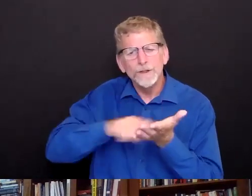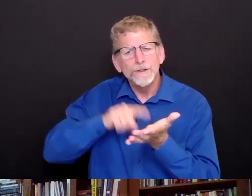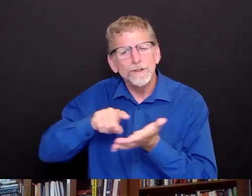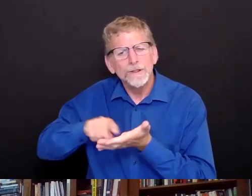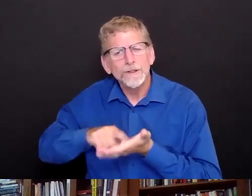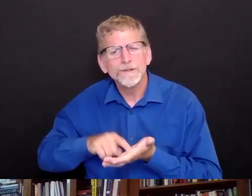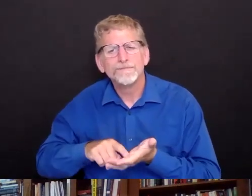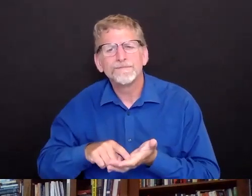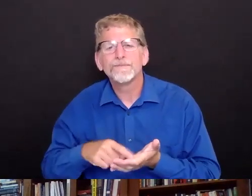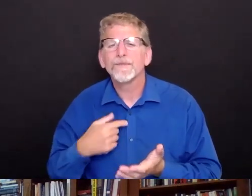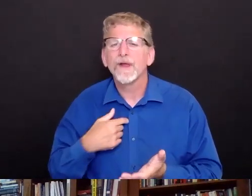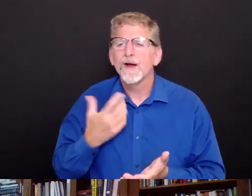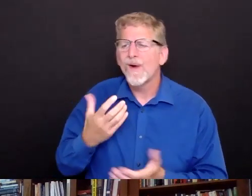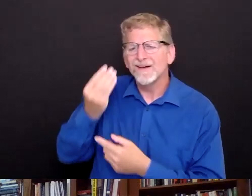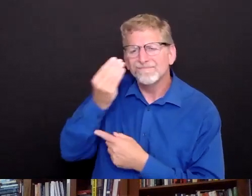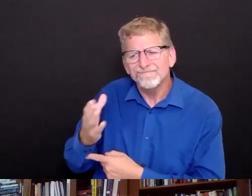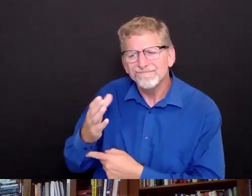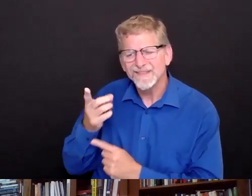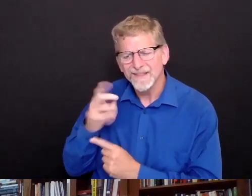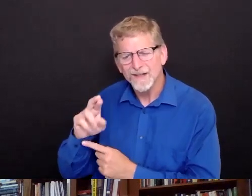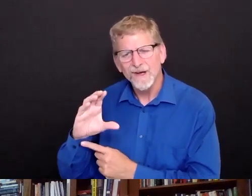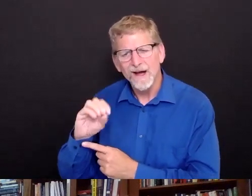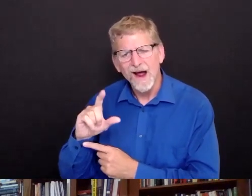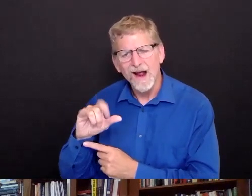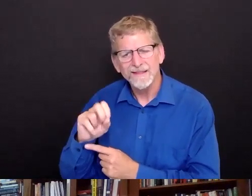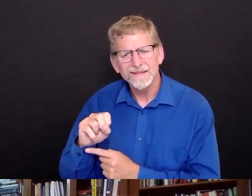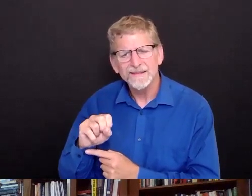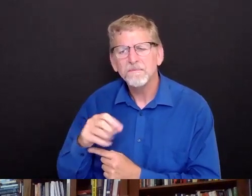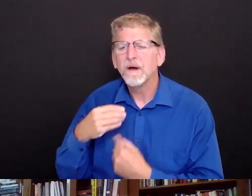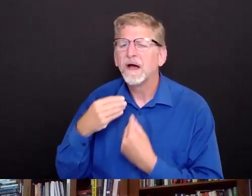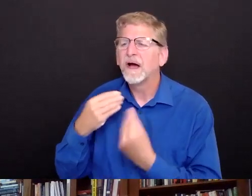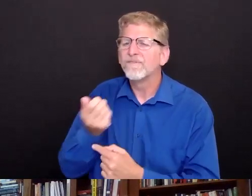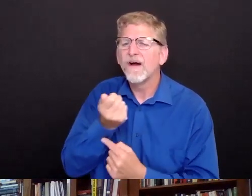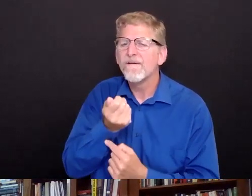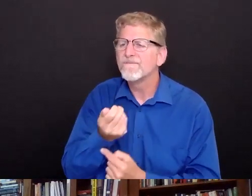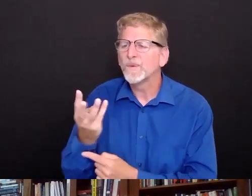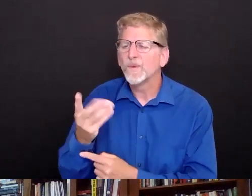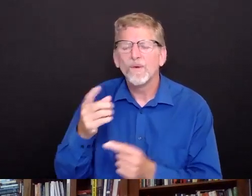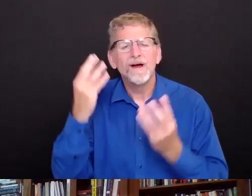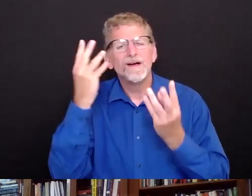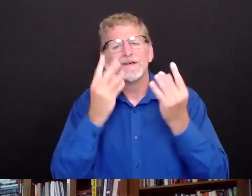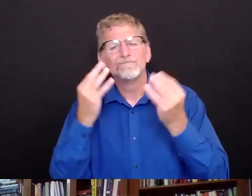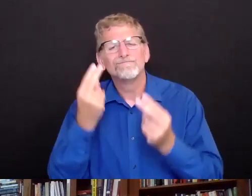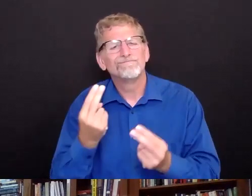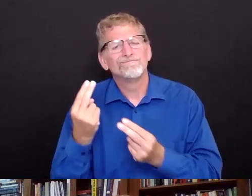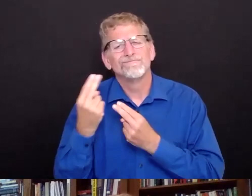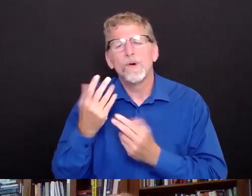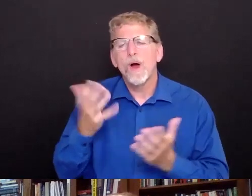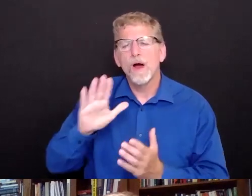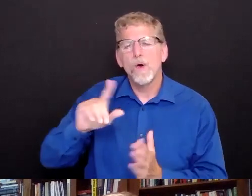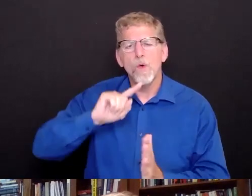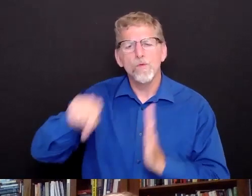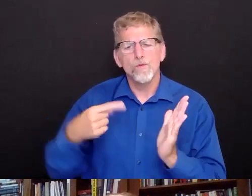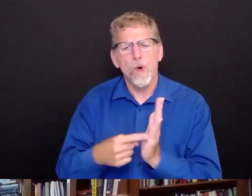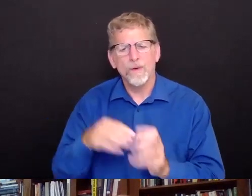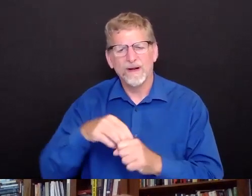reflect on his views of postdocs and their role in this enterprise. Francis, thank you for joining us. Oh, Sharon,